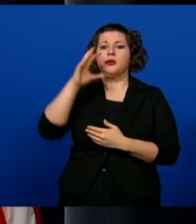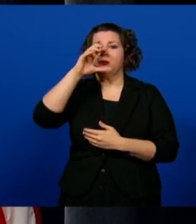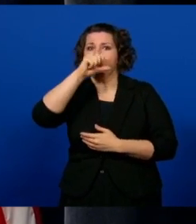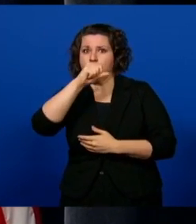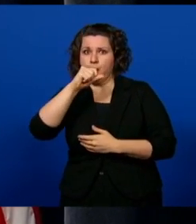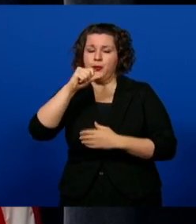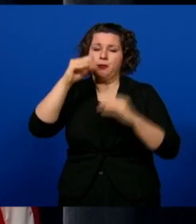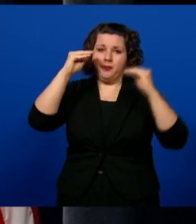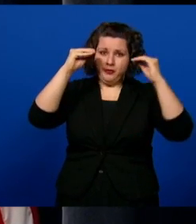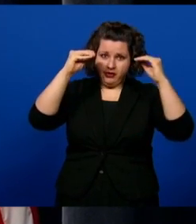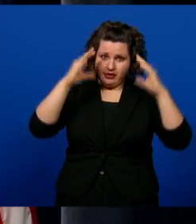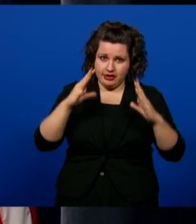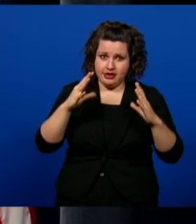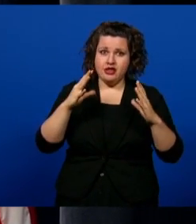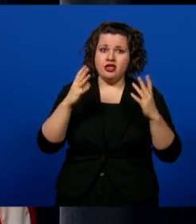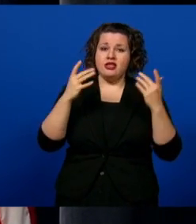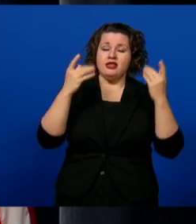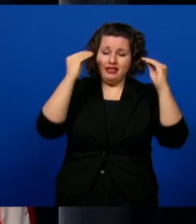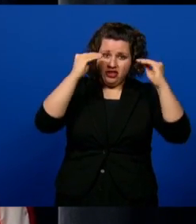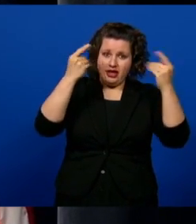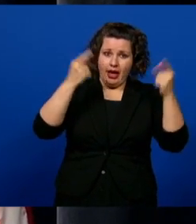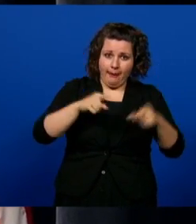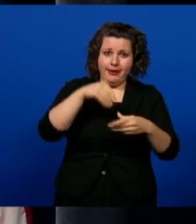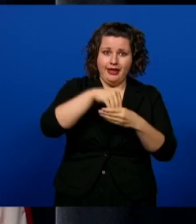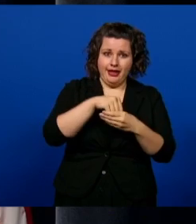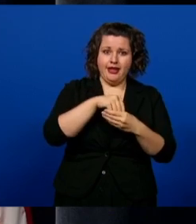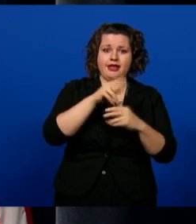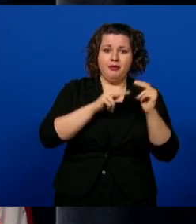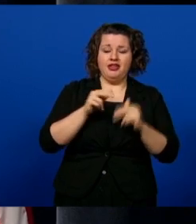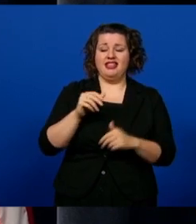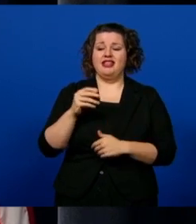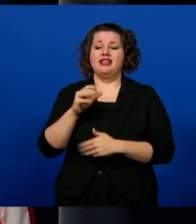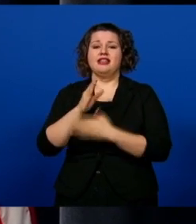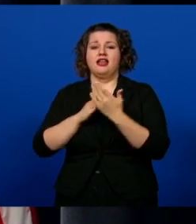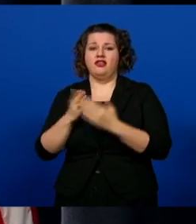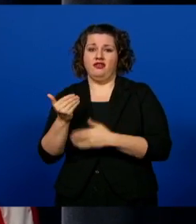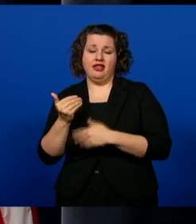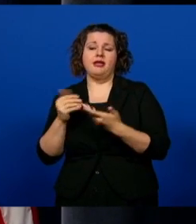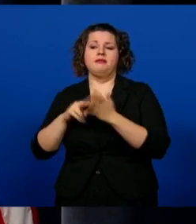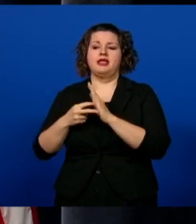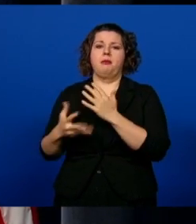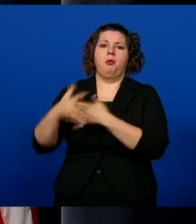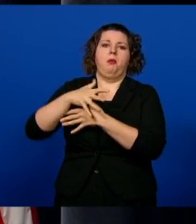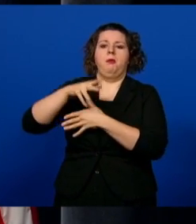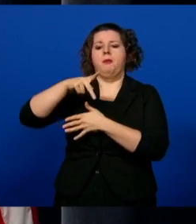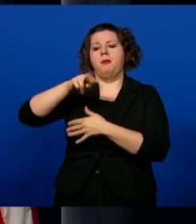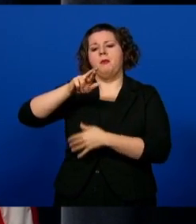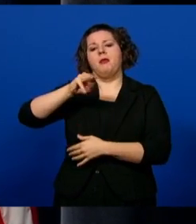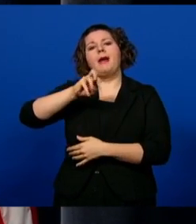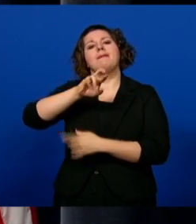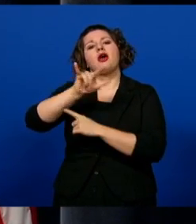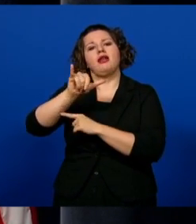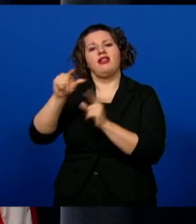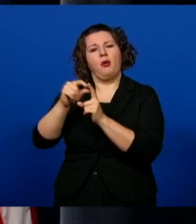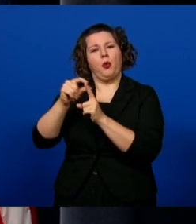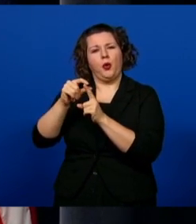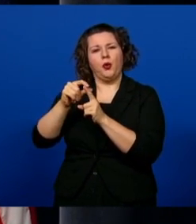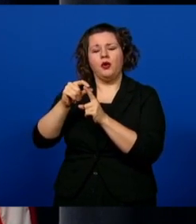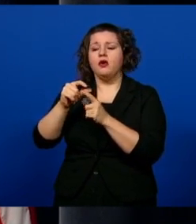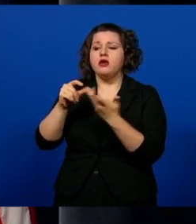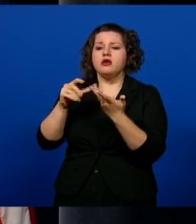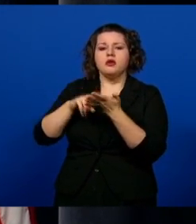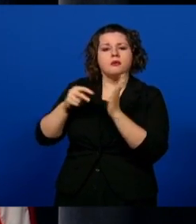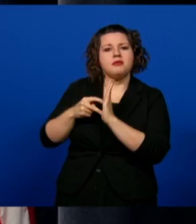building, and Section 15 indicates primarily. So the department's interpretation of primarily, it says online learning will